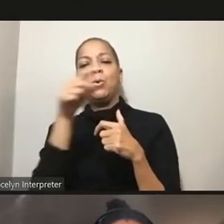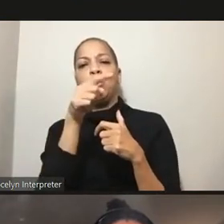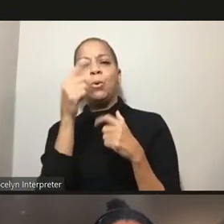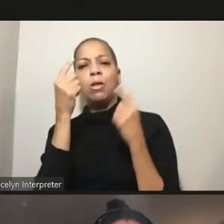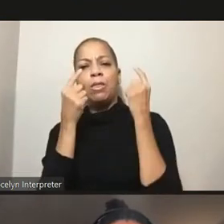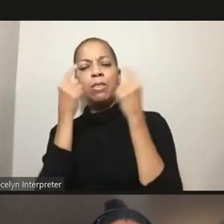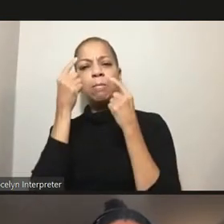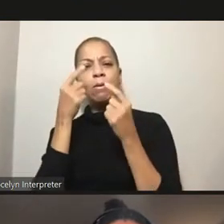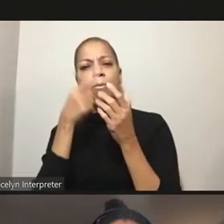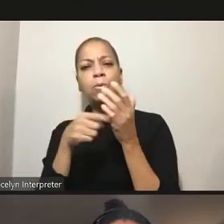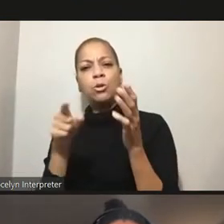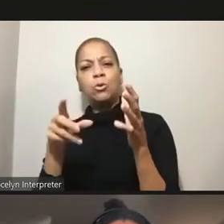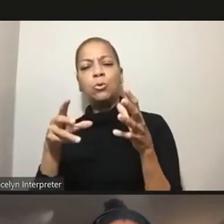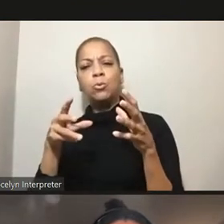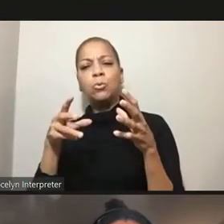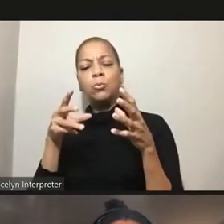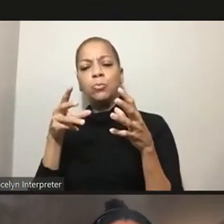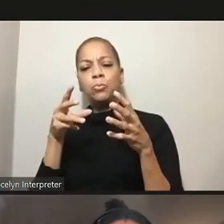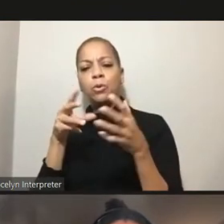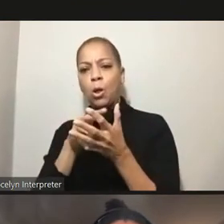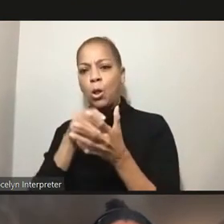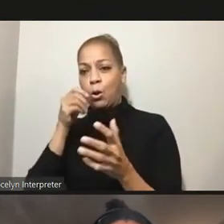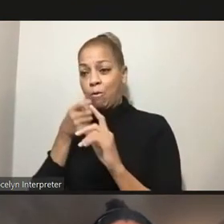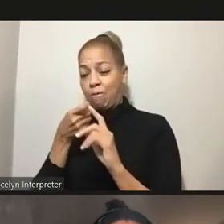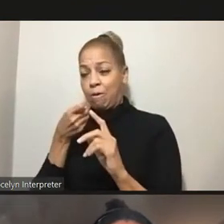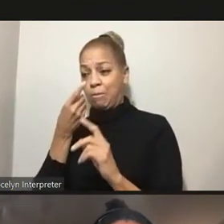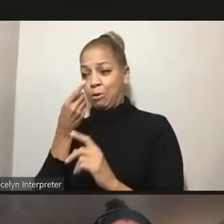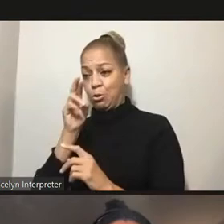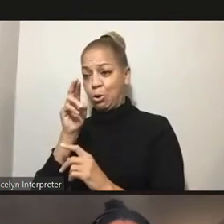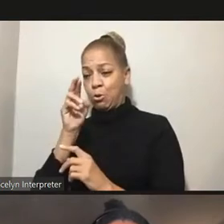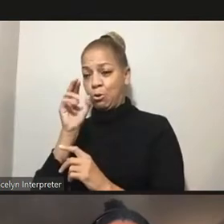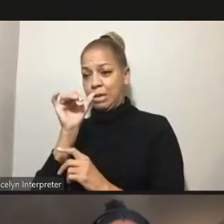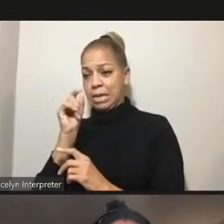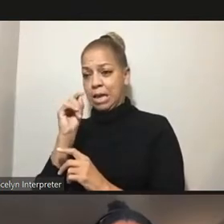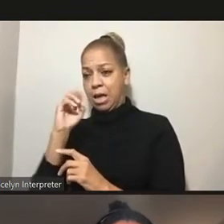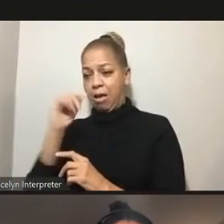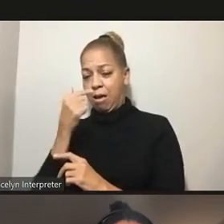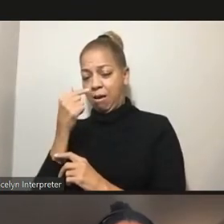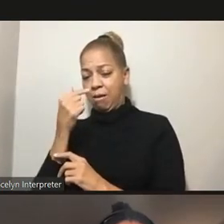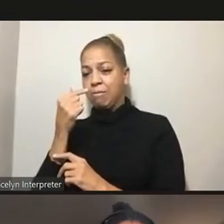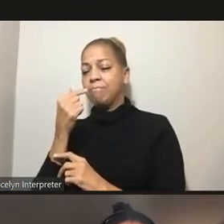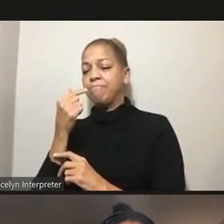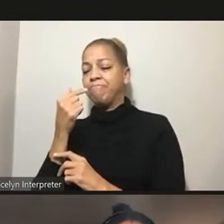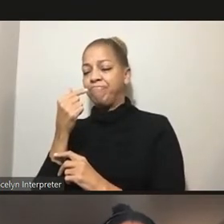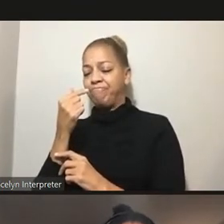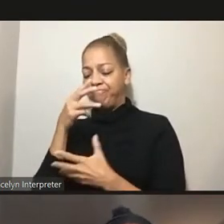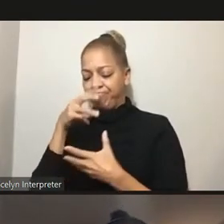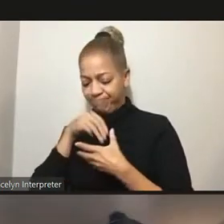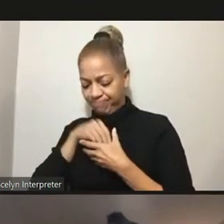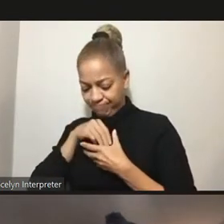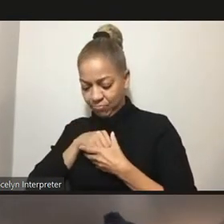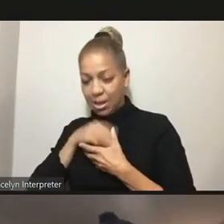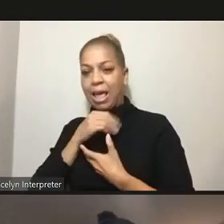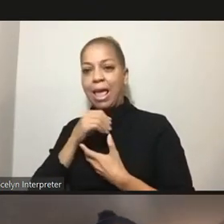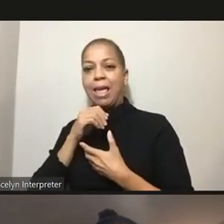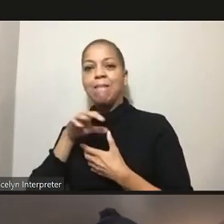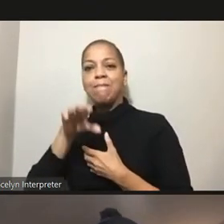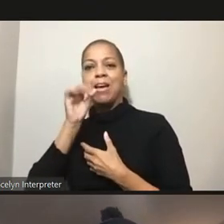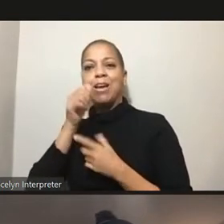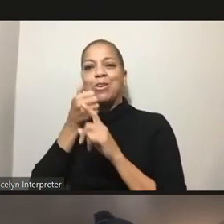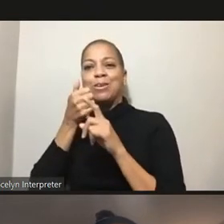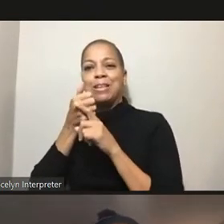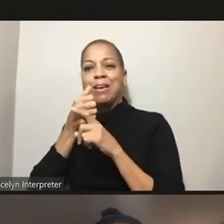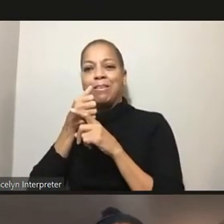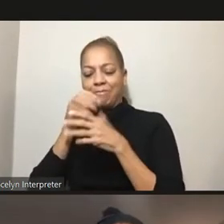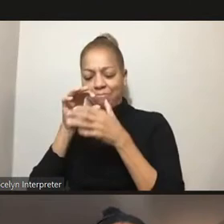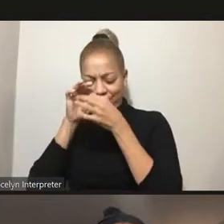you took in from Dr. Young. And and locate yourself in this notion of